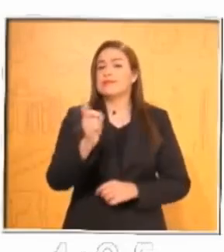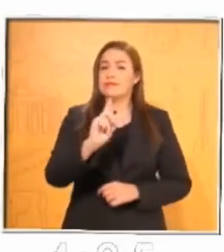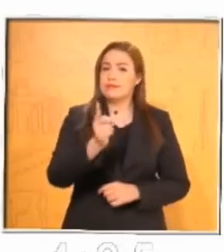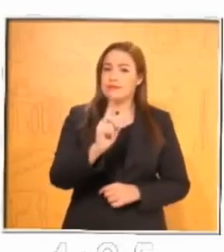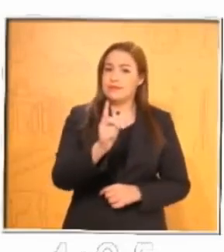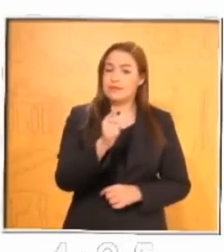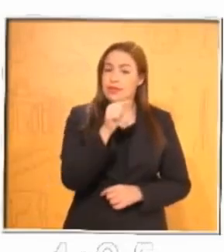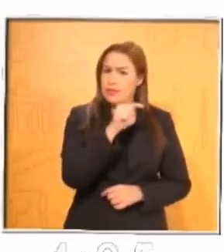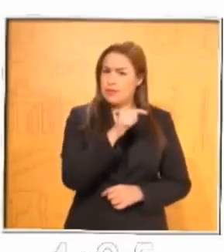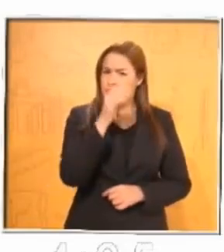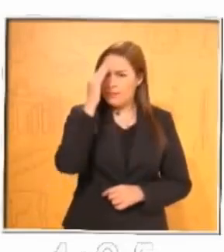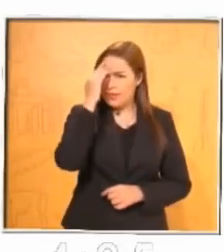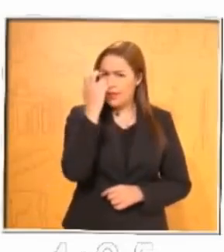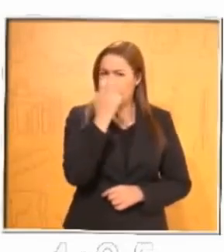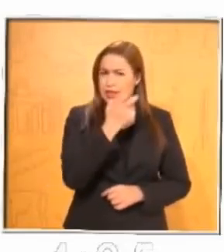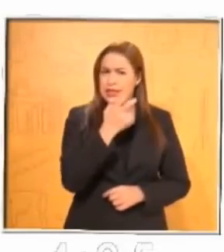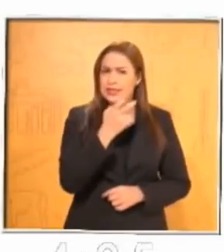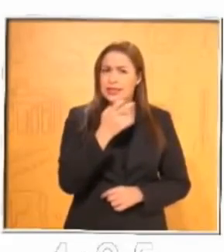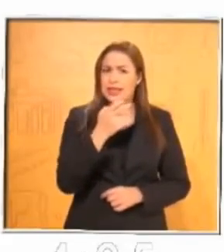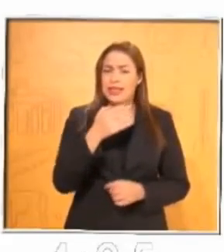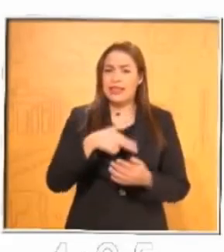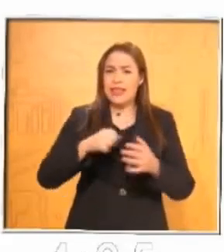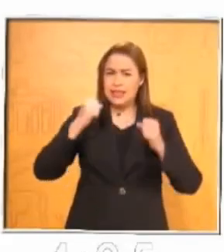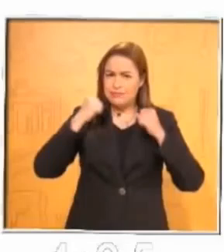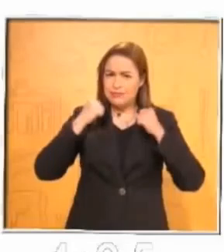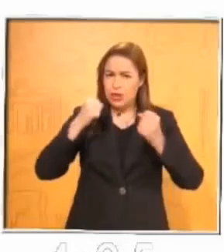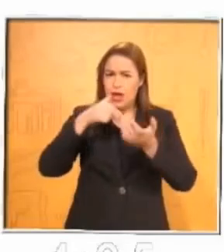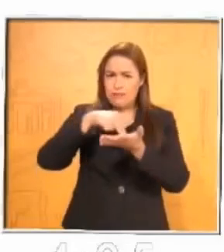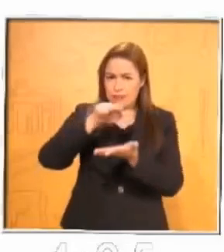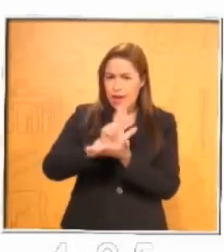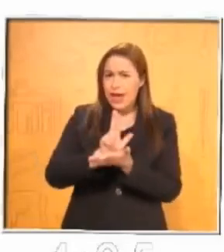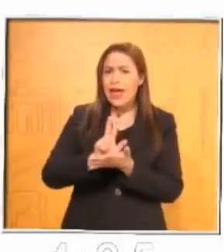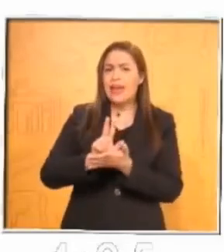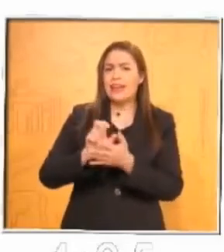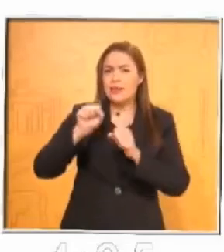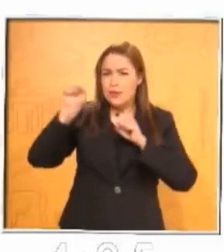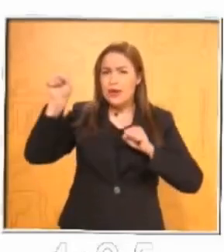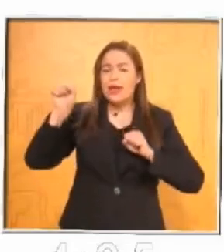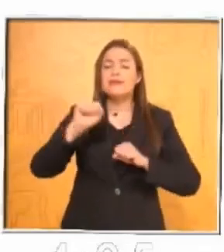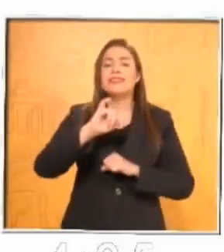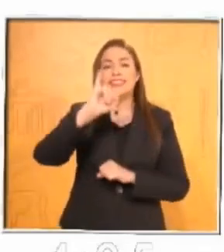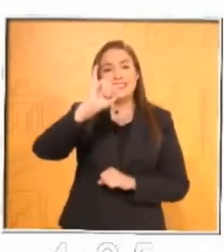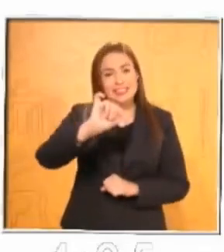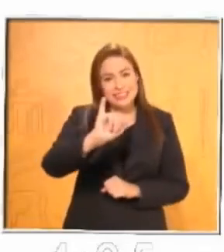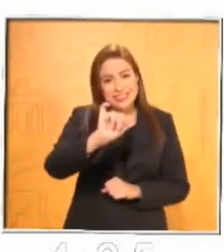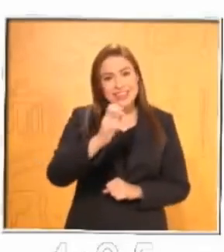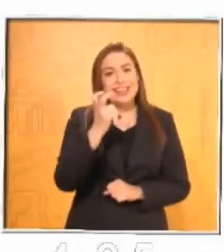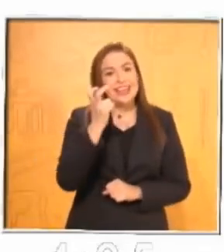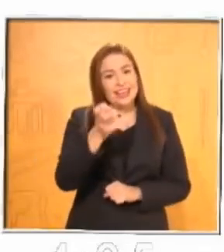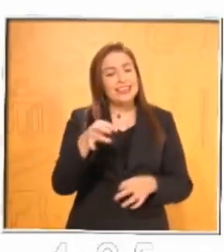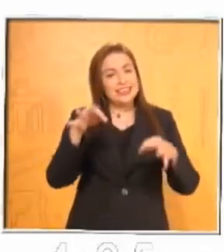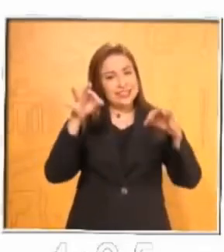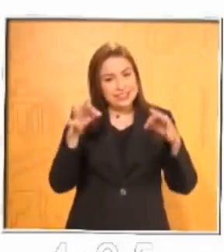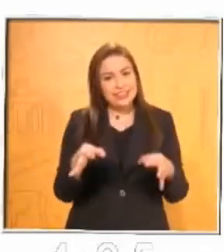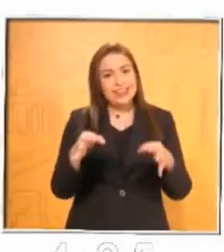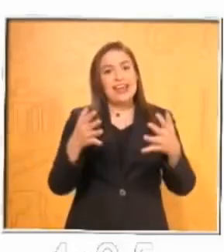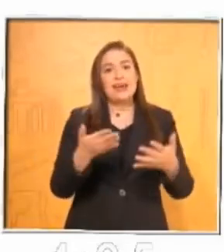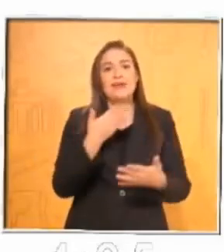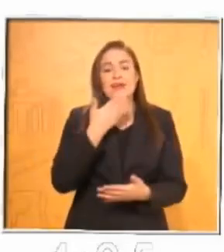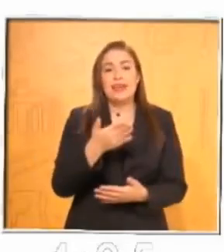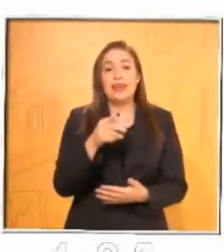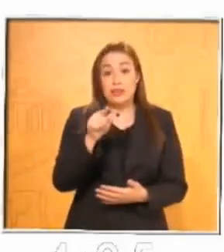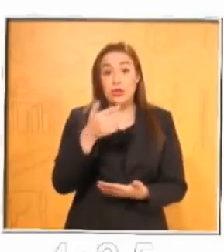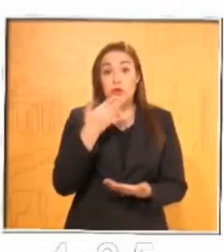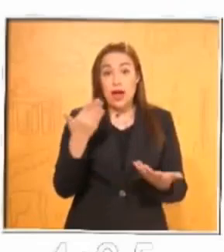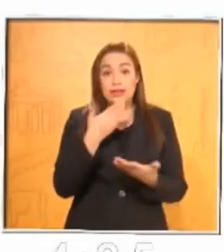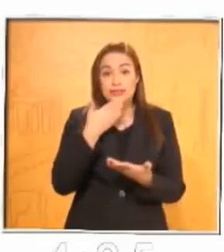think it's about superheroes? Yes, that's the right answer. If you wrote that answer, please put a tick